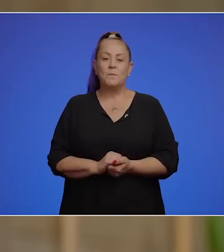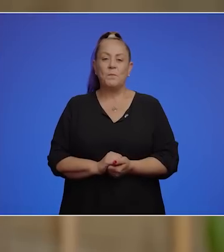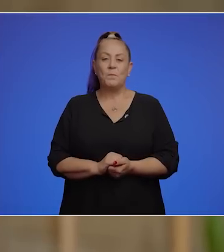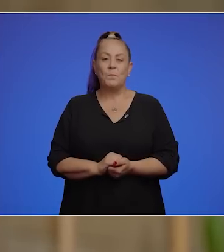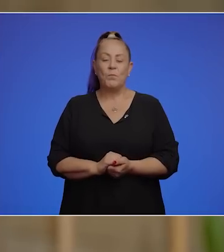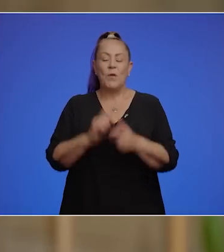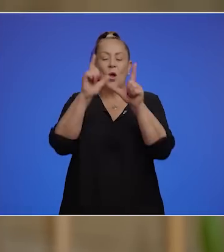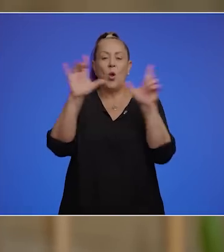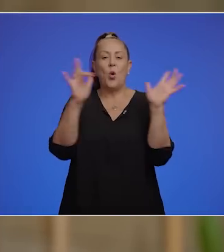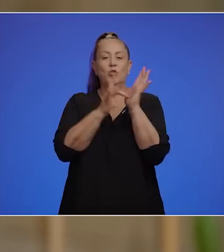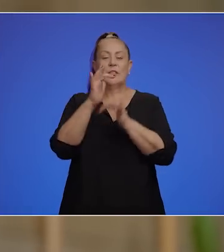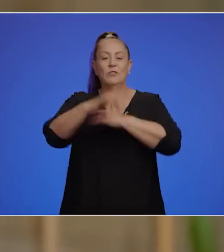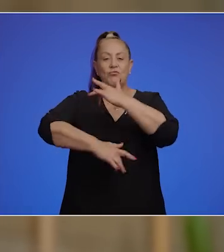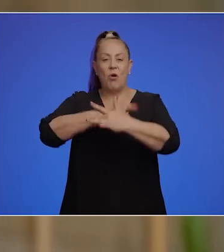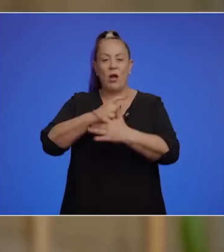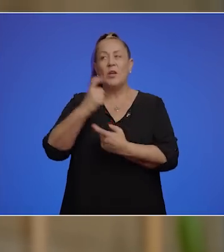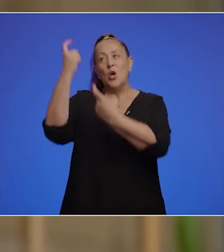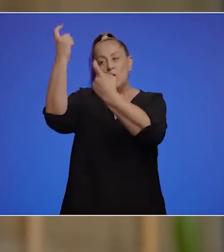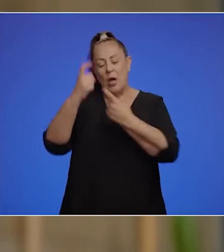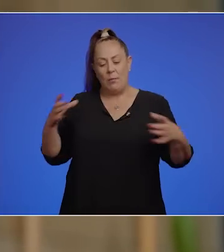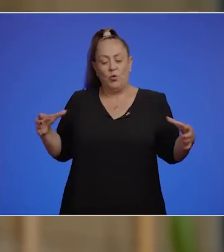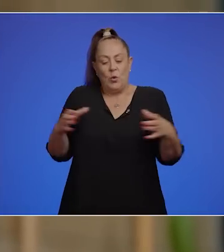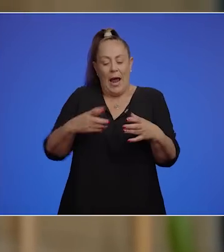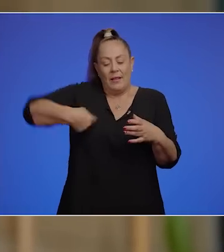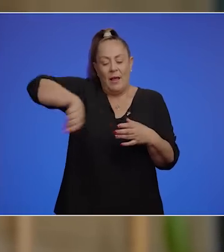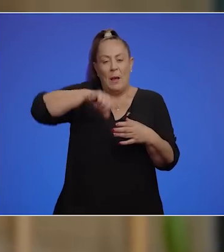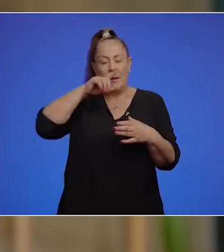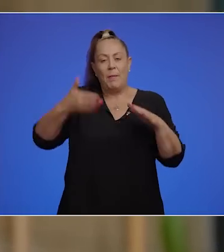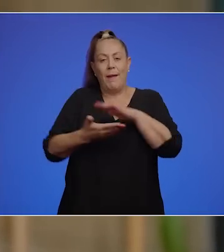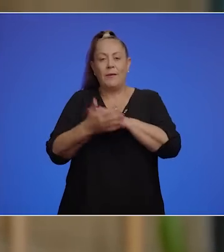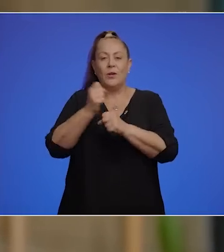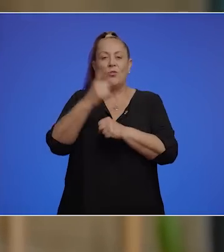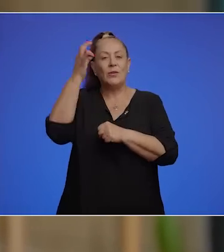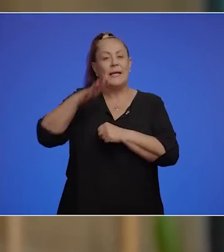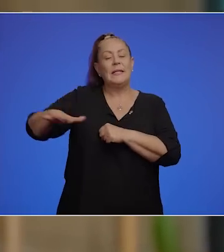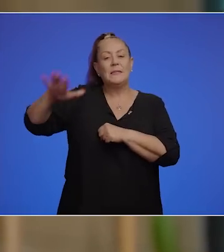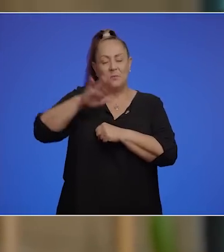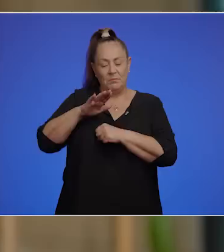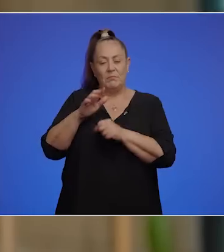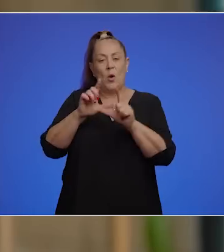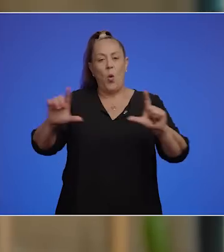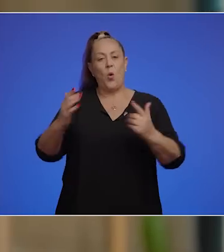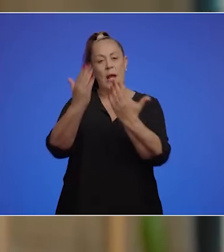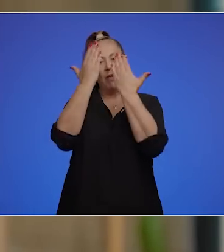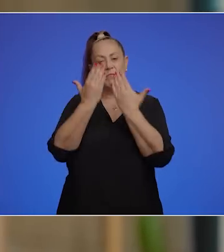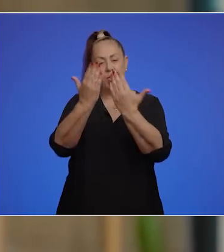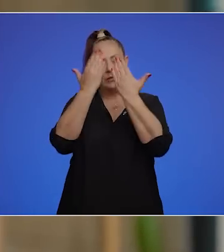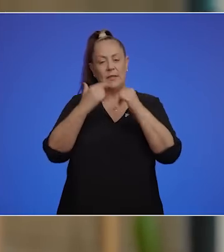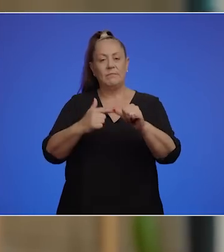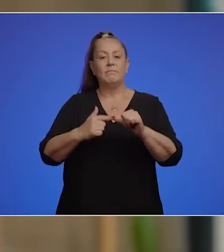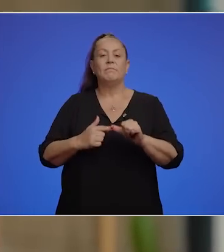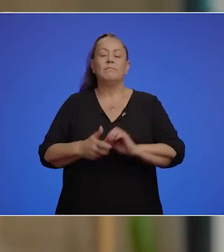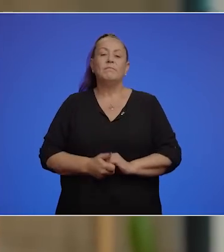Lord Jesus Christ, you came to gather the nations into the peace of God's kingdom. Lord, have mercy. Lord, have